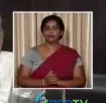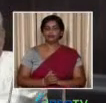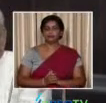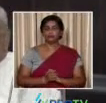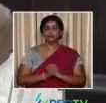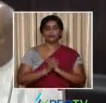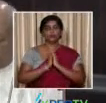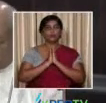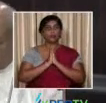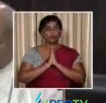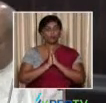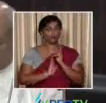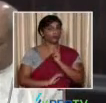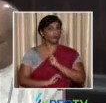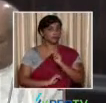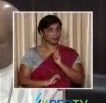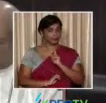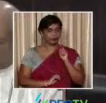Buddha Deshanave